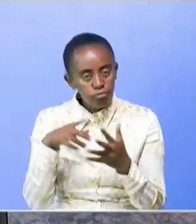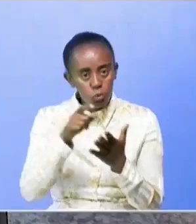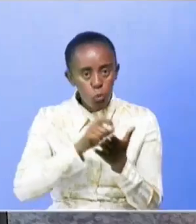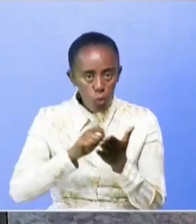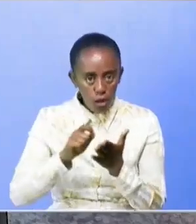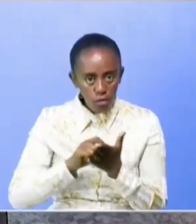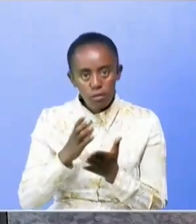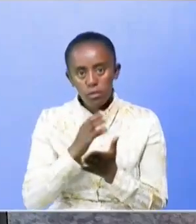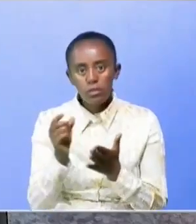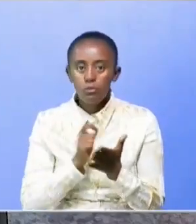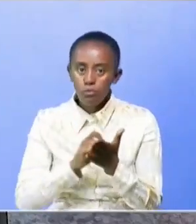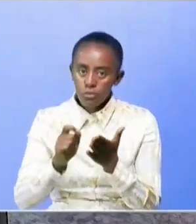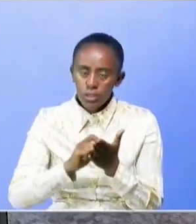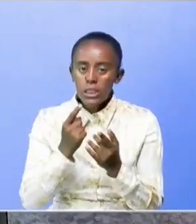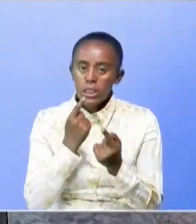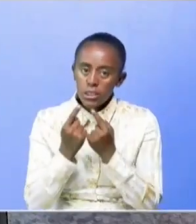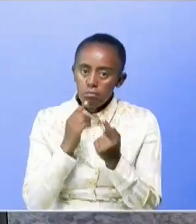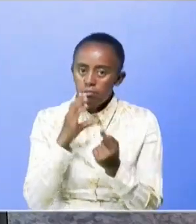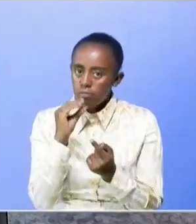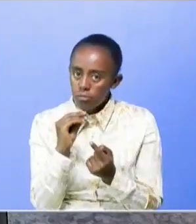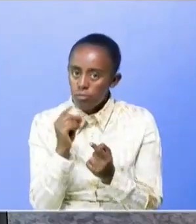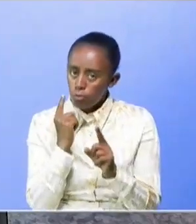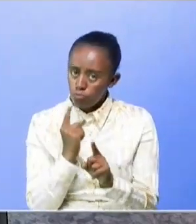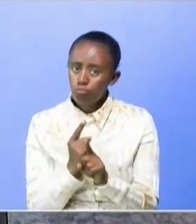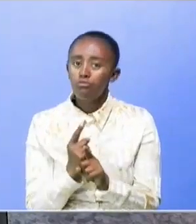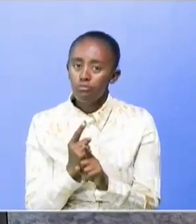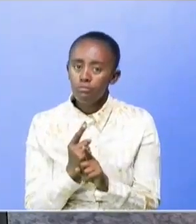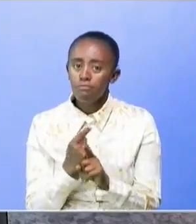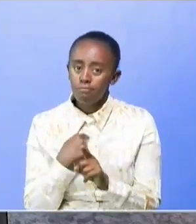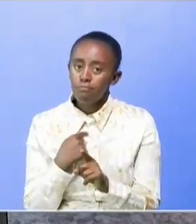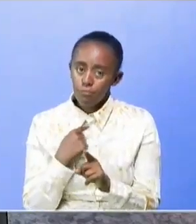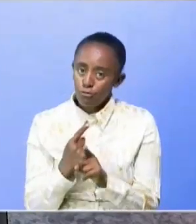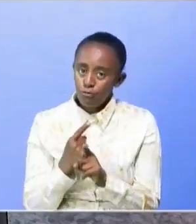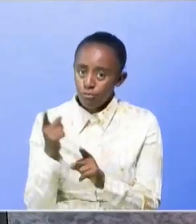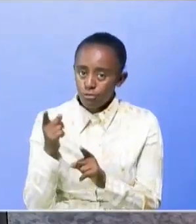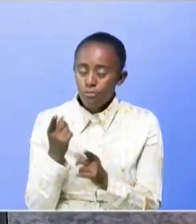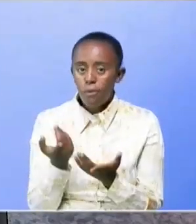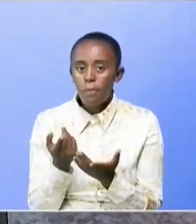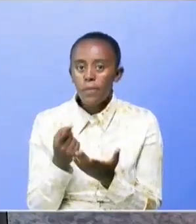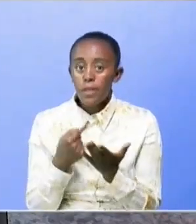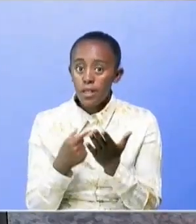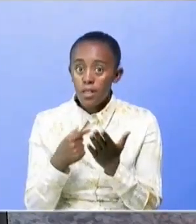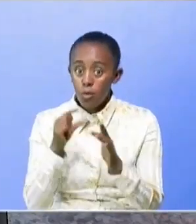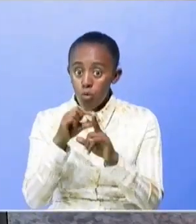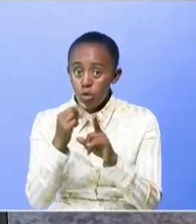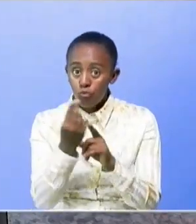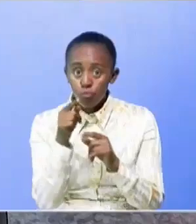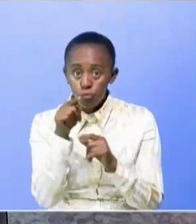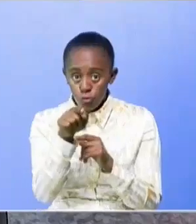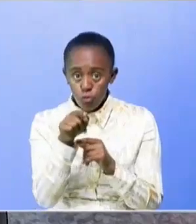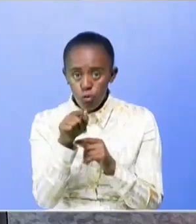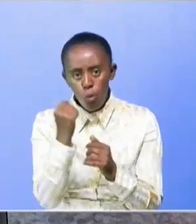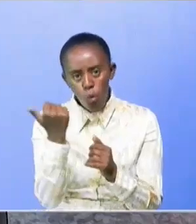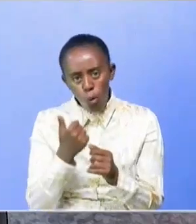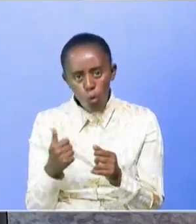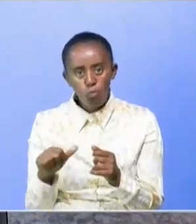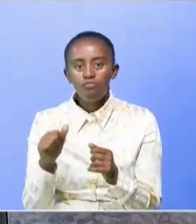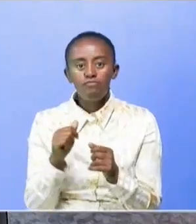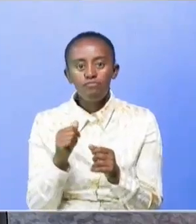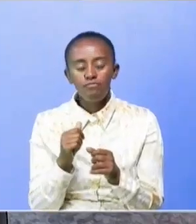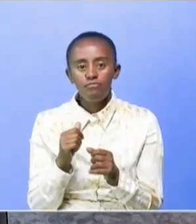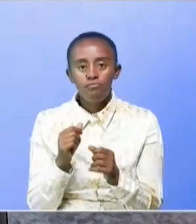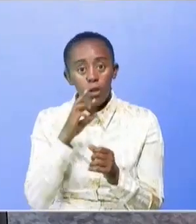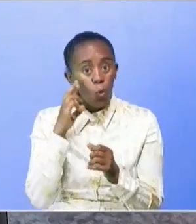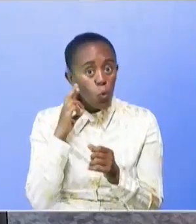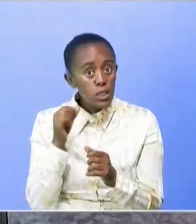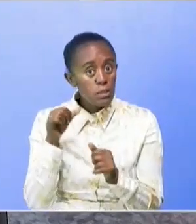writing, in your reading, and your speaking. And I'm sure you will use these words when you are doing all of that.